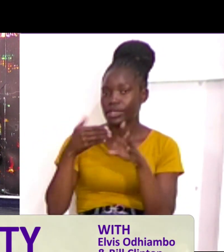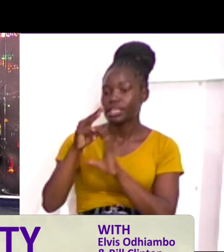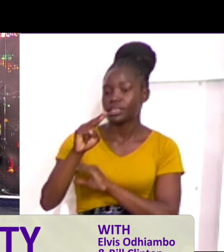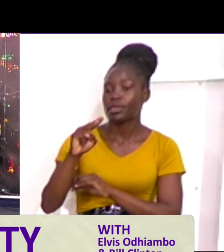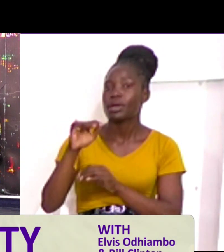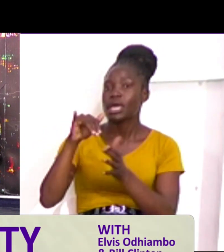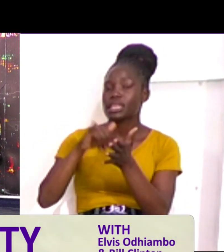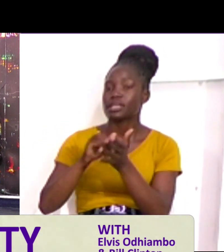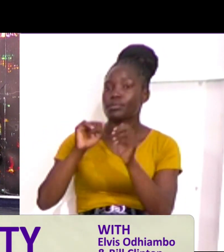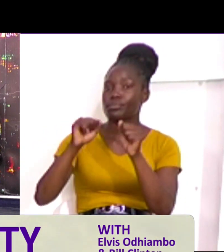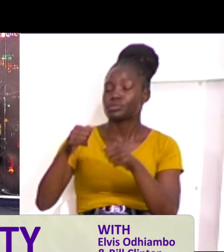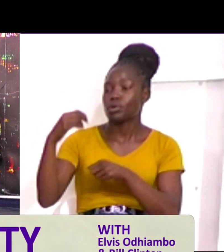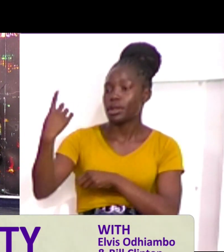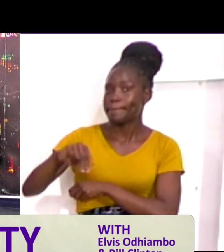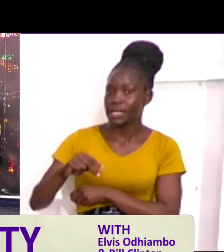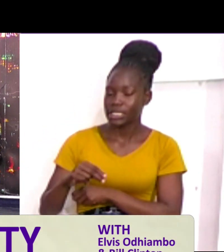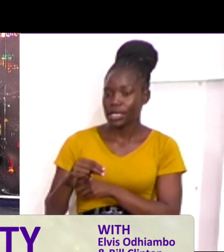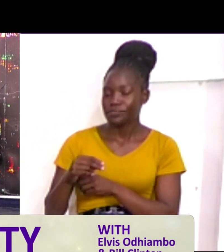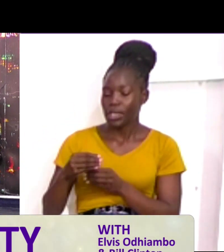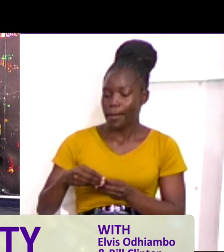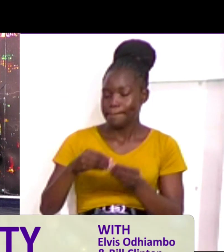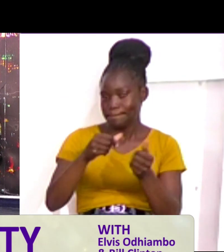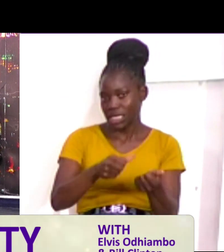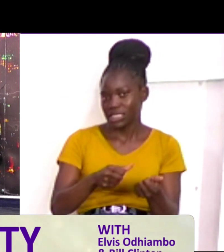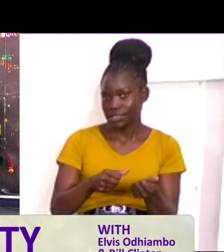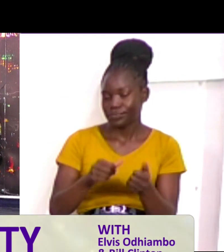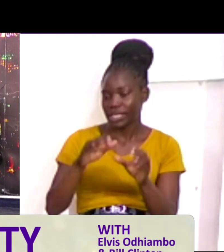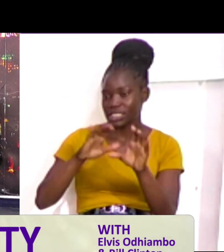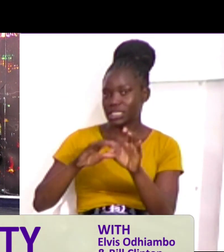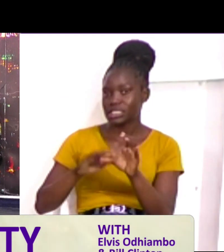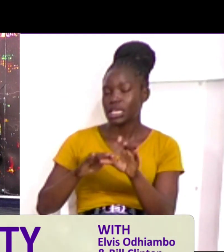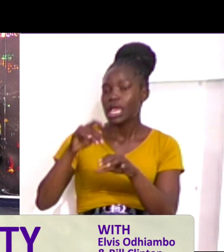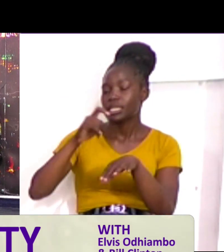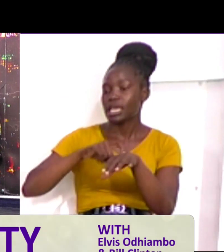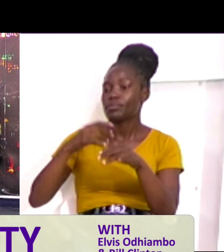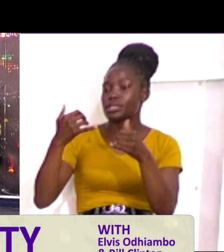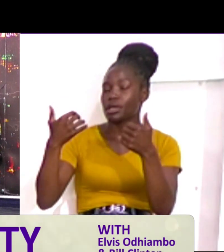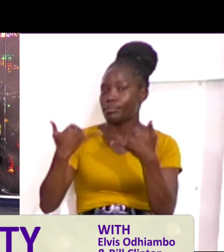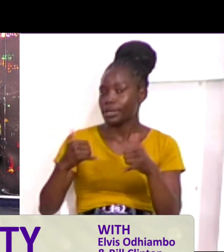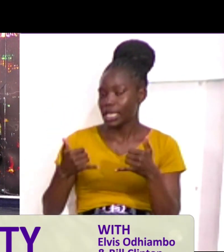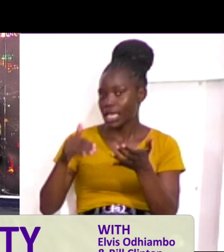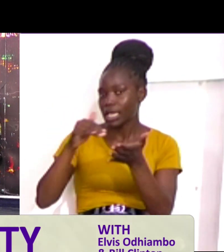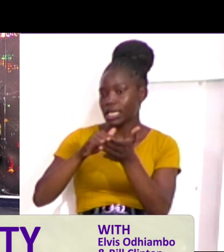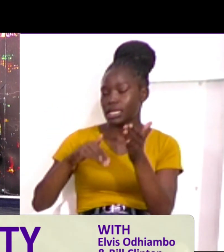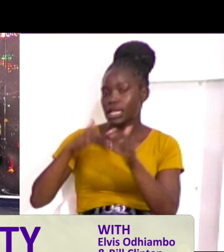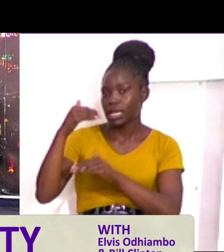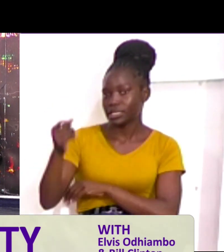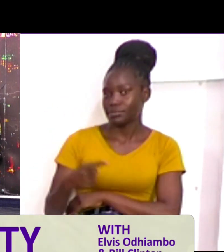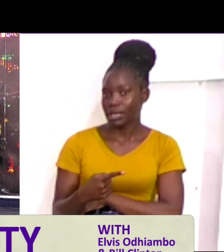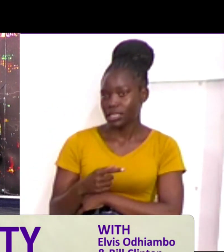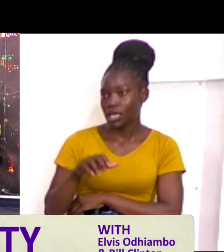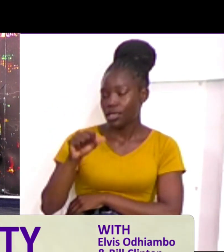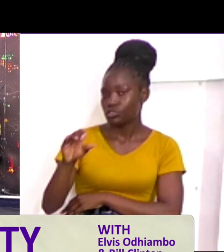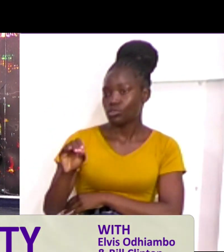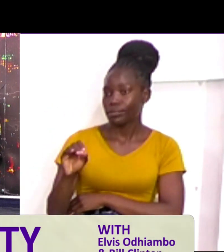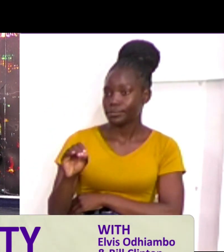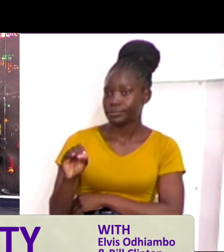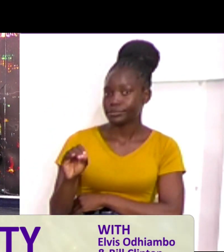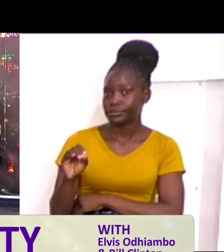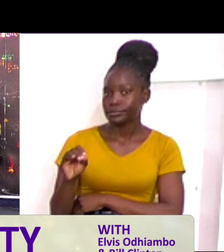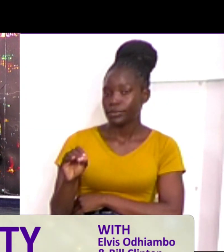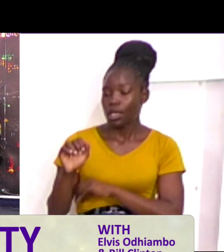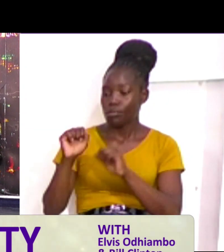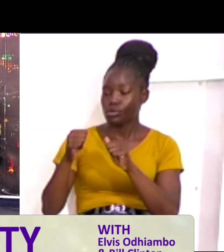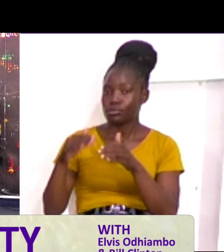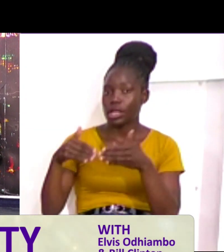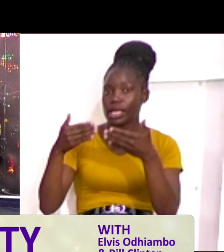they can beat Chelsea in when they face them again later next month. So I